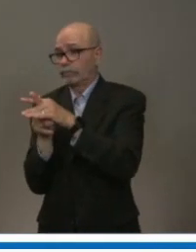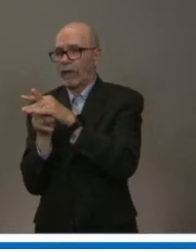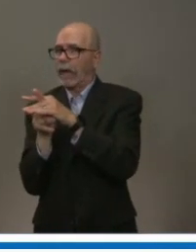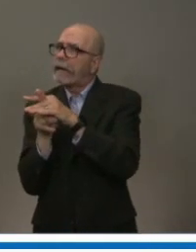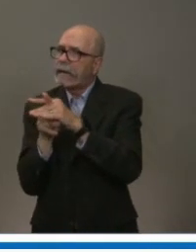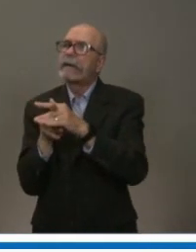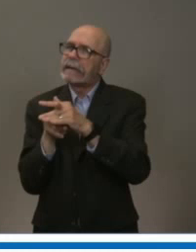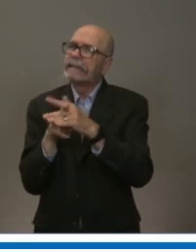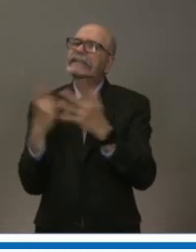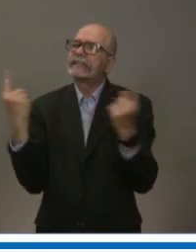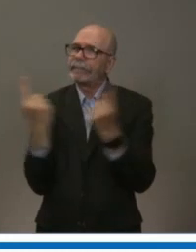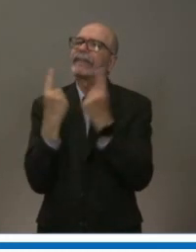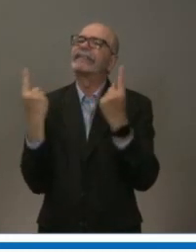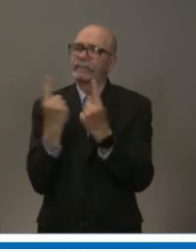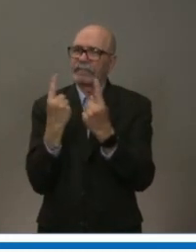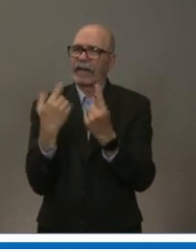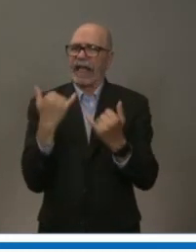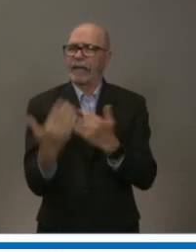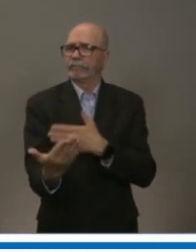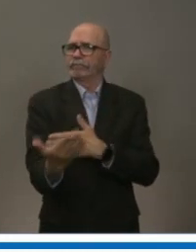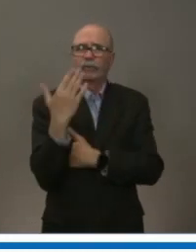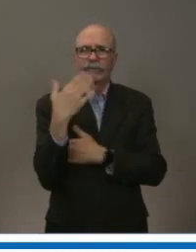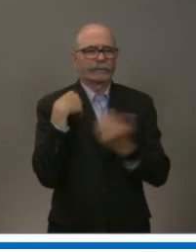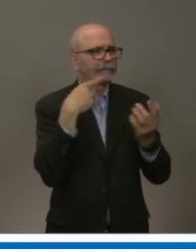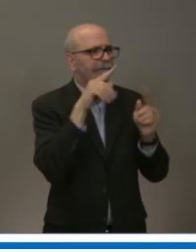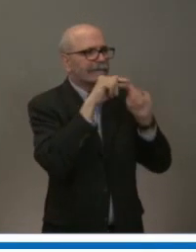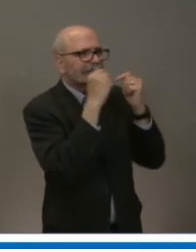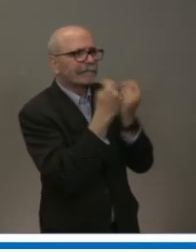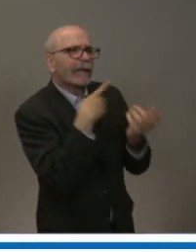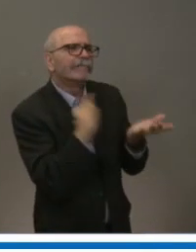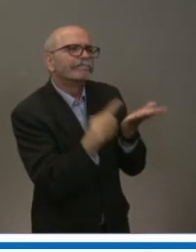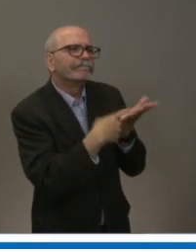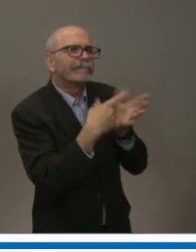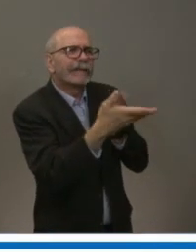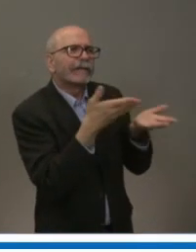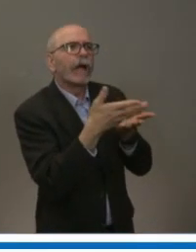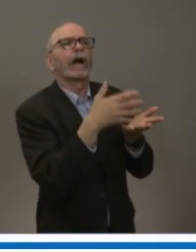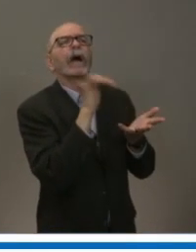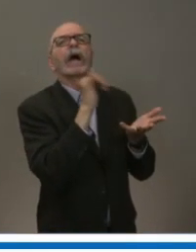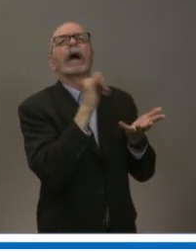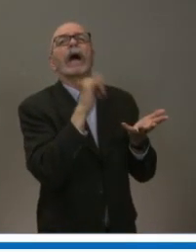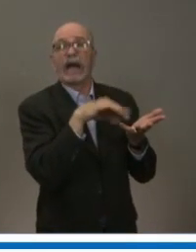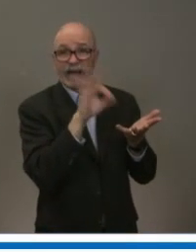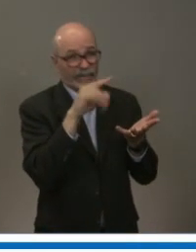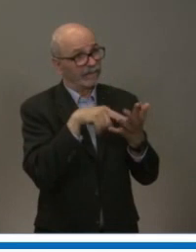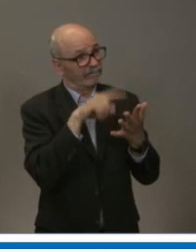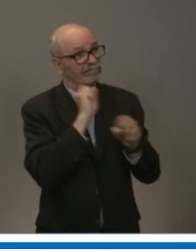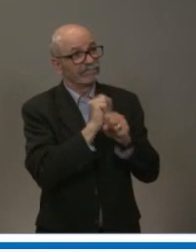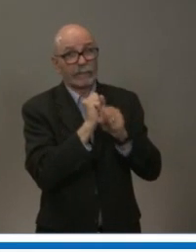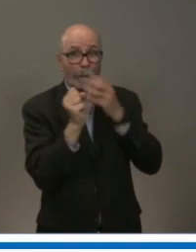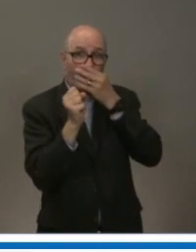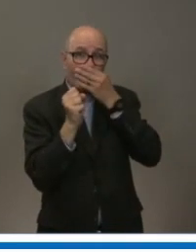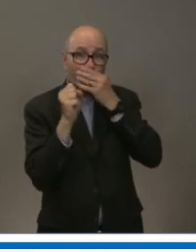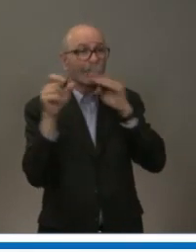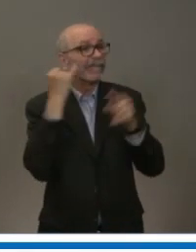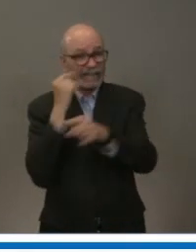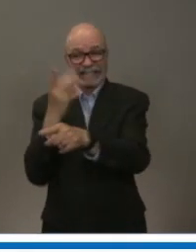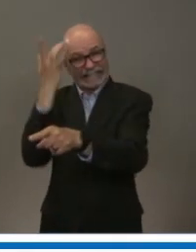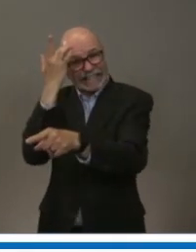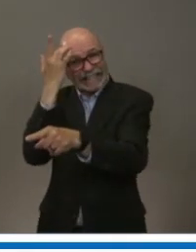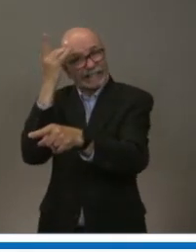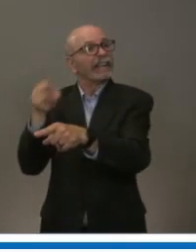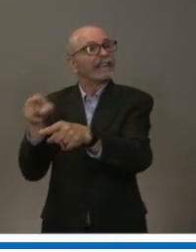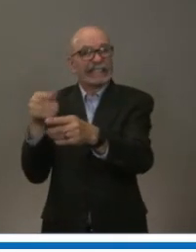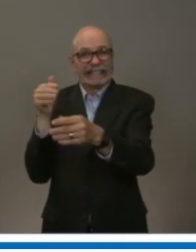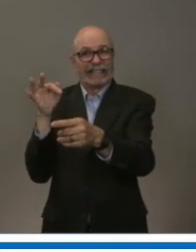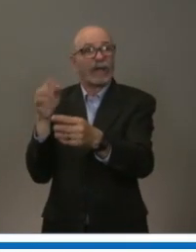this morning, that there are strategy of when we identify close contacts, it's almost like 2 weeks ago now, we